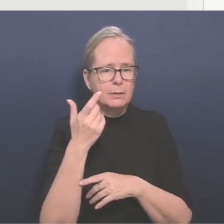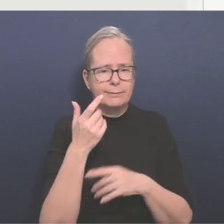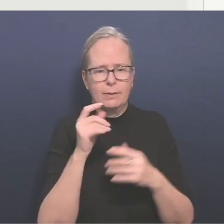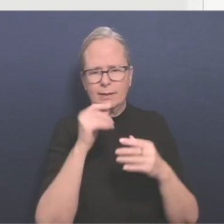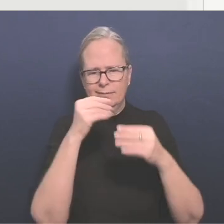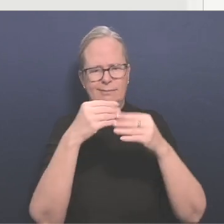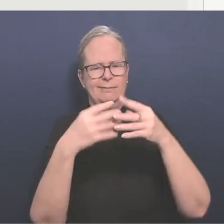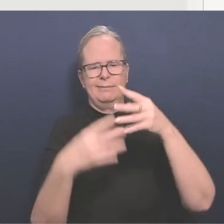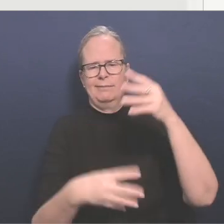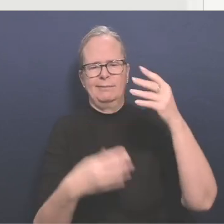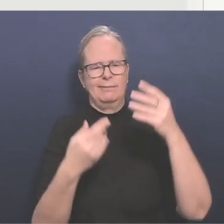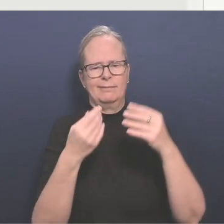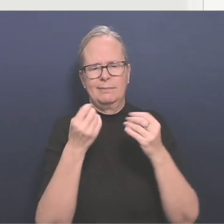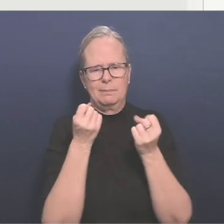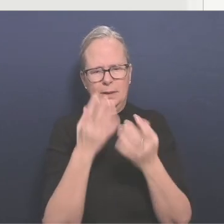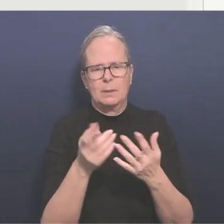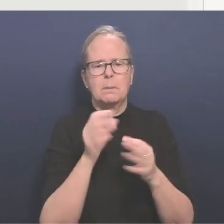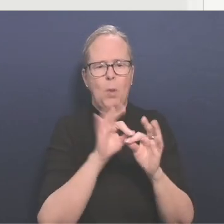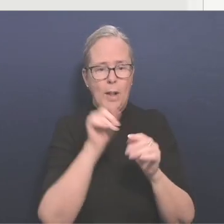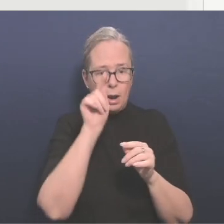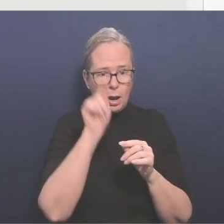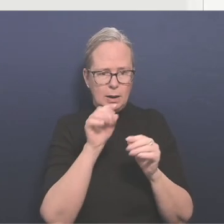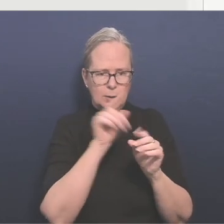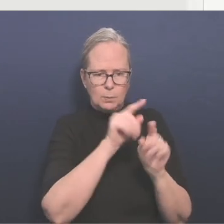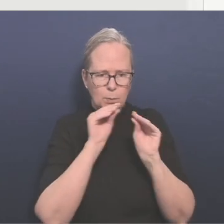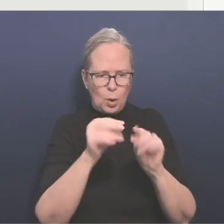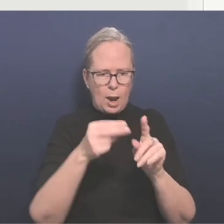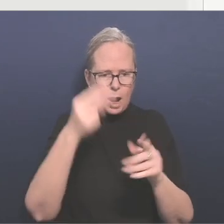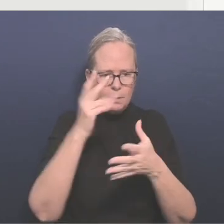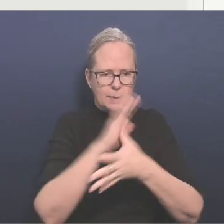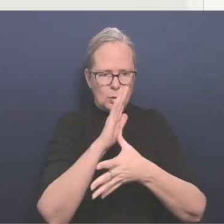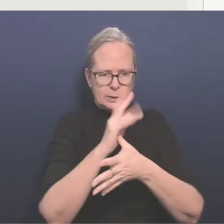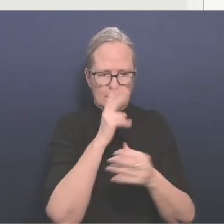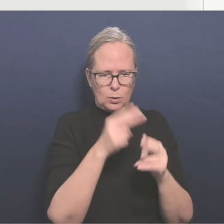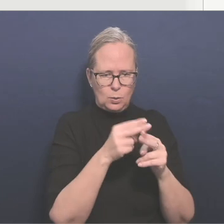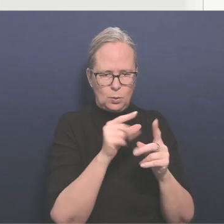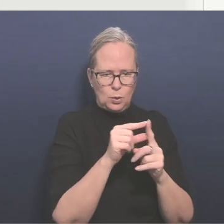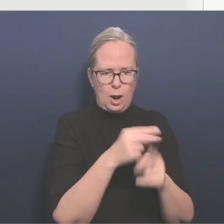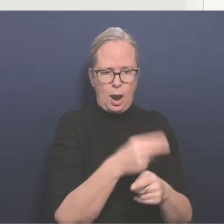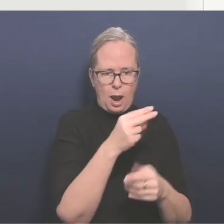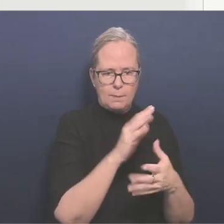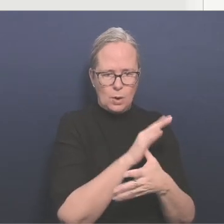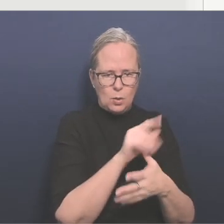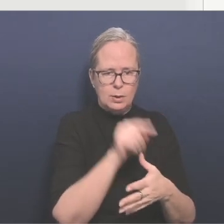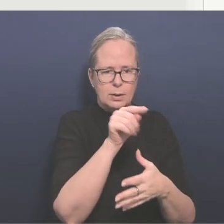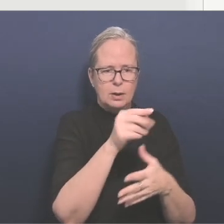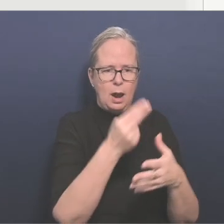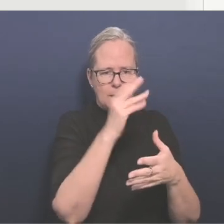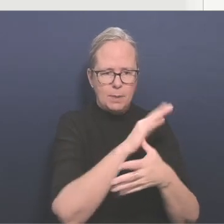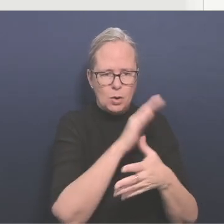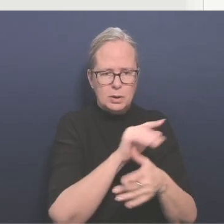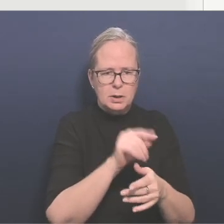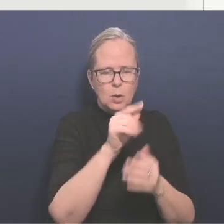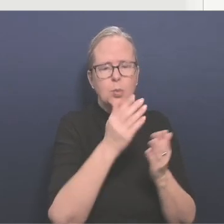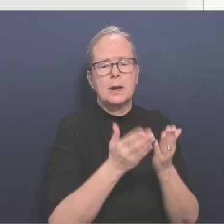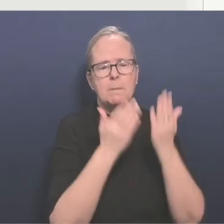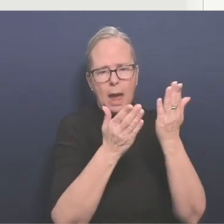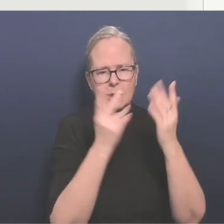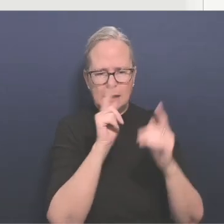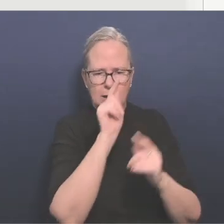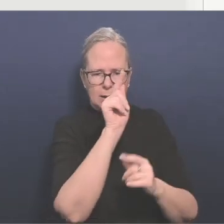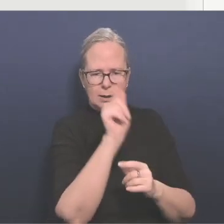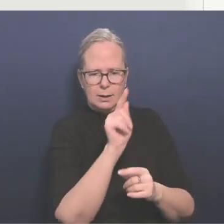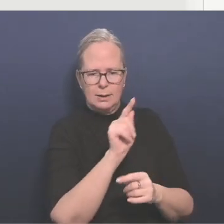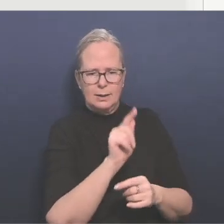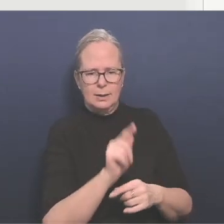Jobs Ontario. It gives you a brief introduction, a high-level introduction of what the tool is about. Then